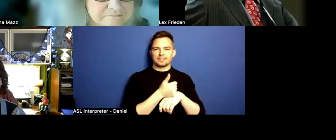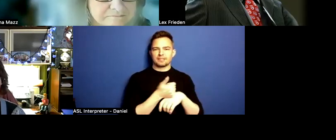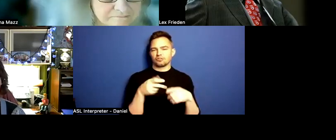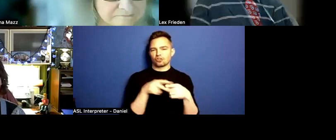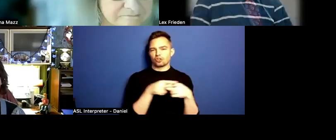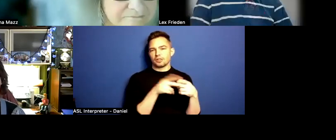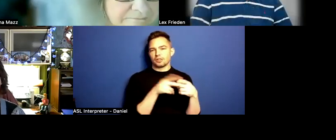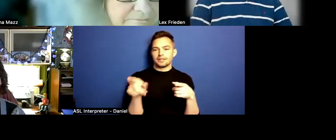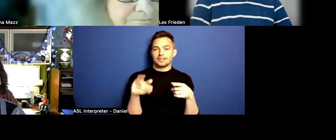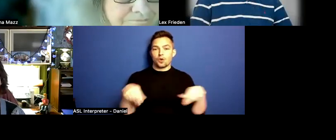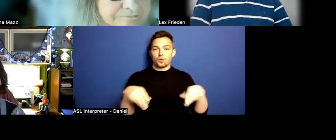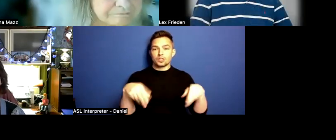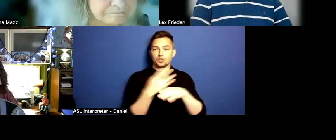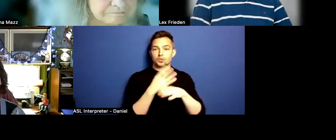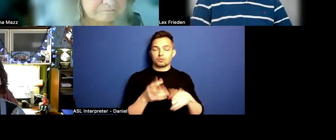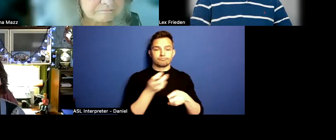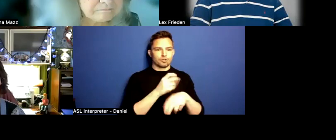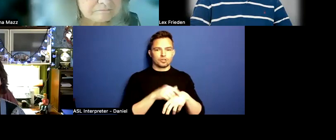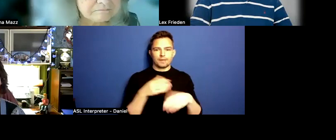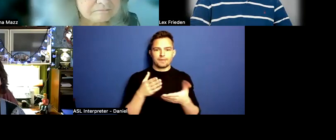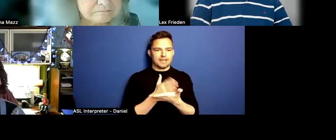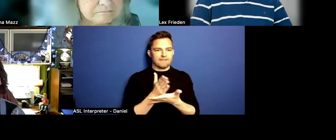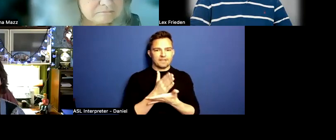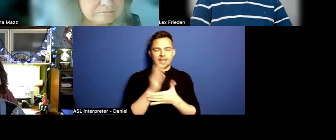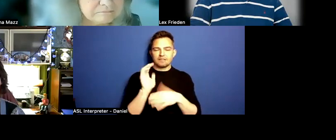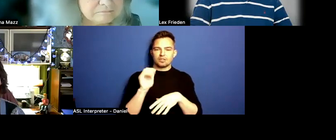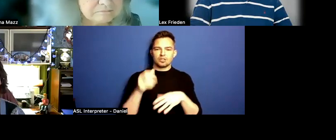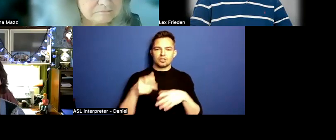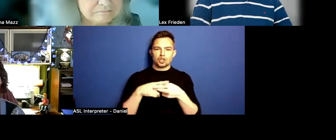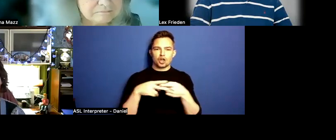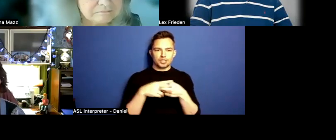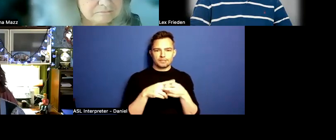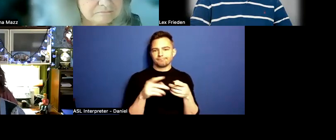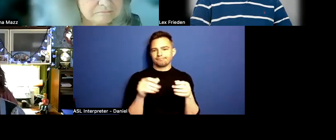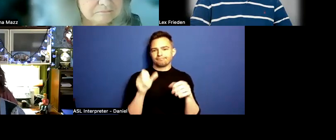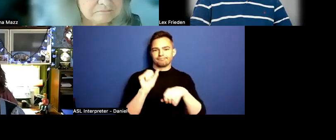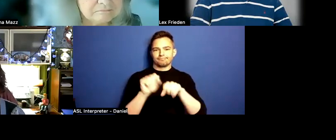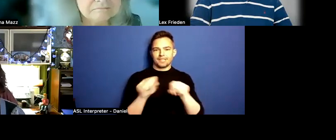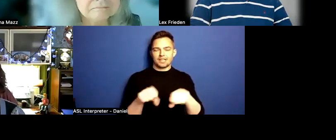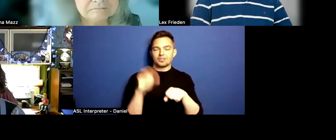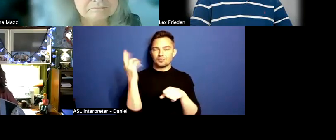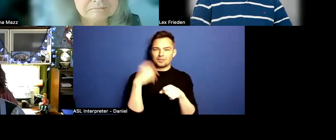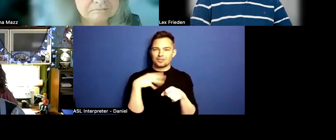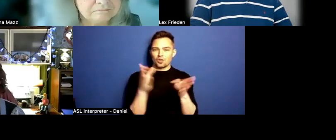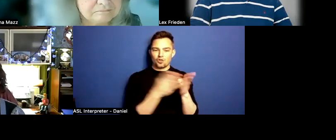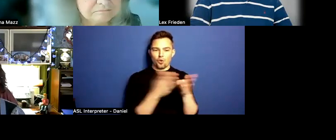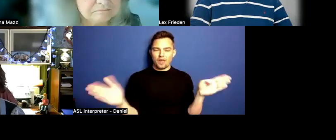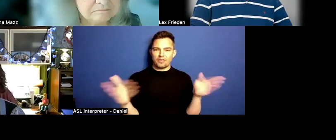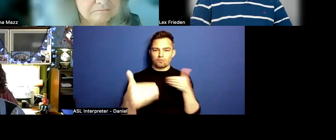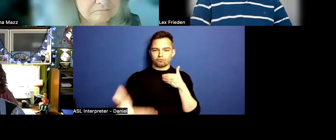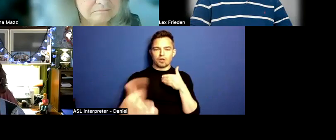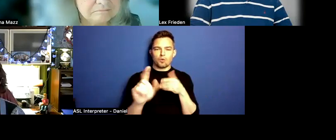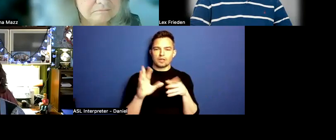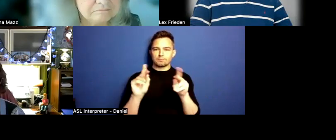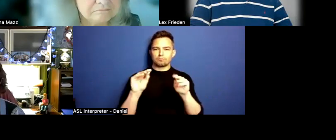has difficulty being able to navigate those charging stations because of the width of them and where things are positioned, and